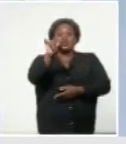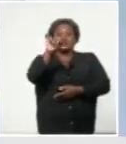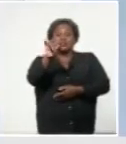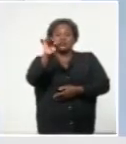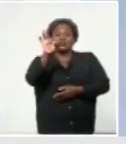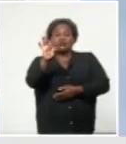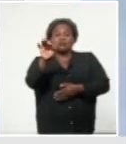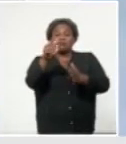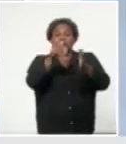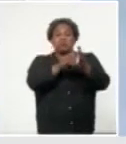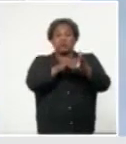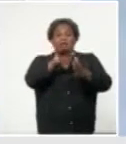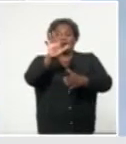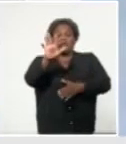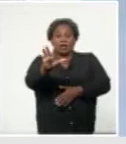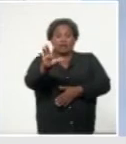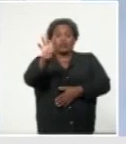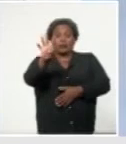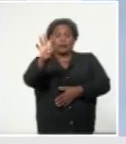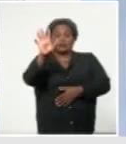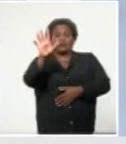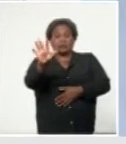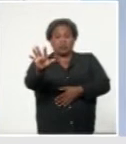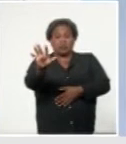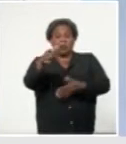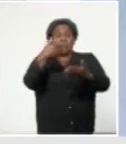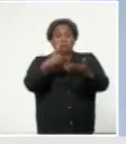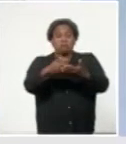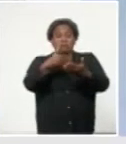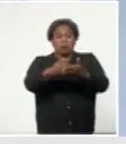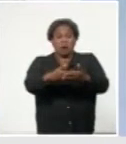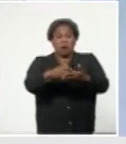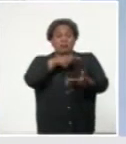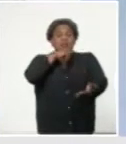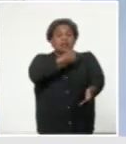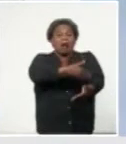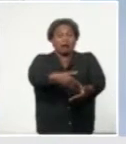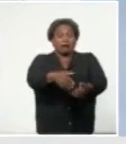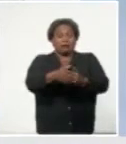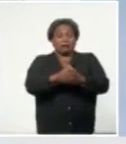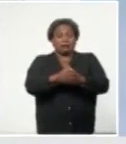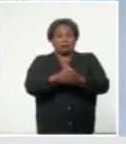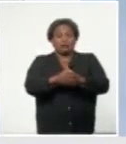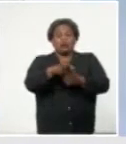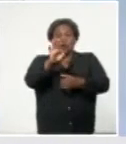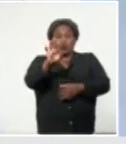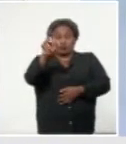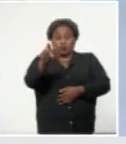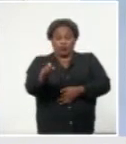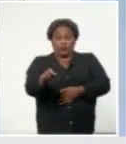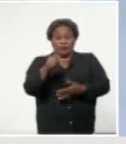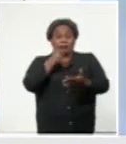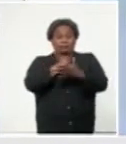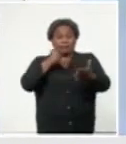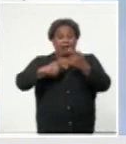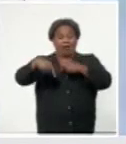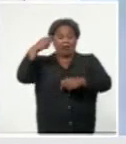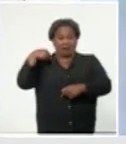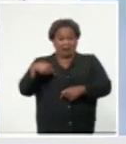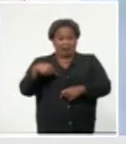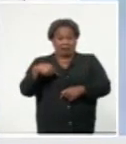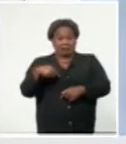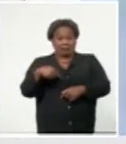As a result of the study of these 2,210 samples, 8 patients tested positive to